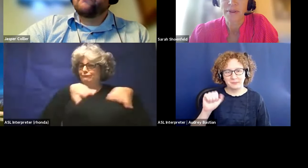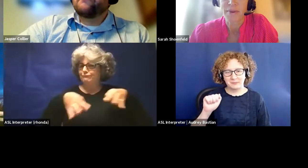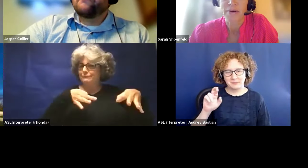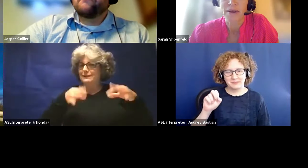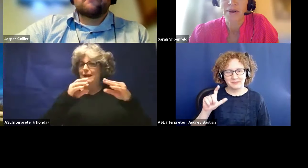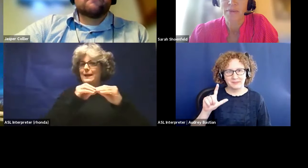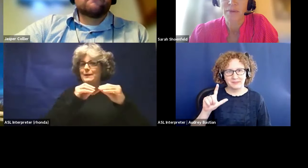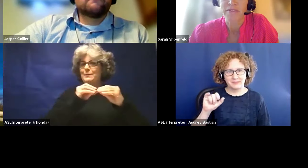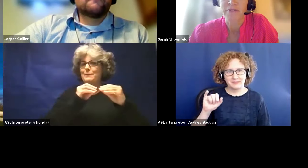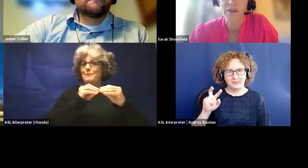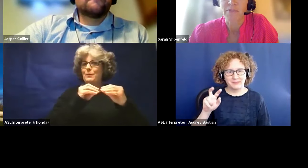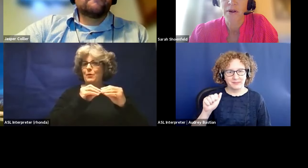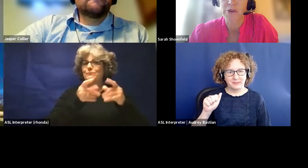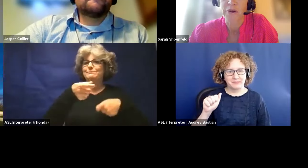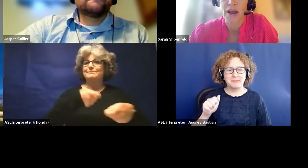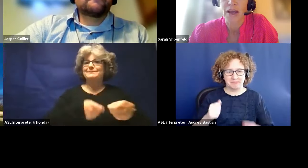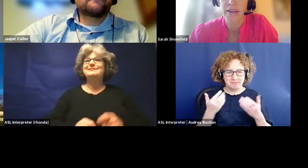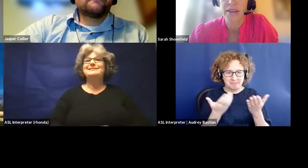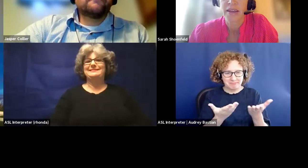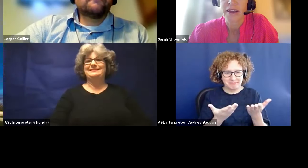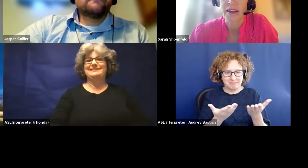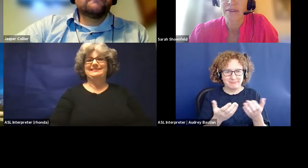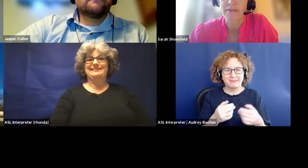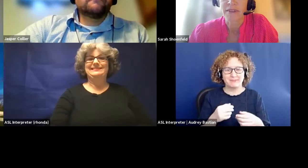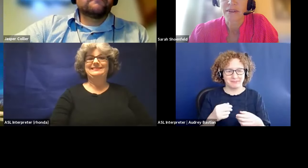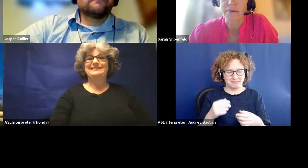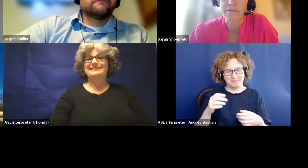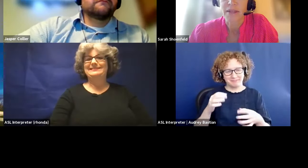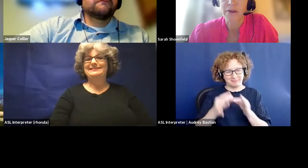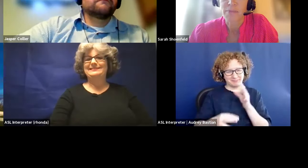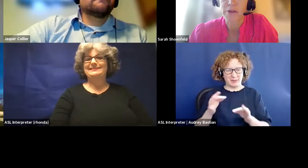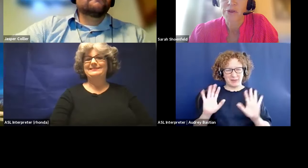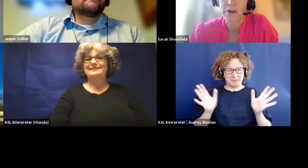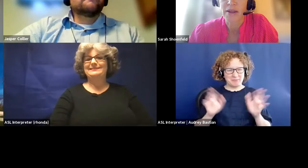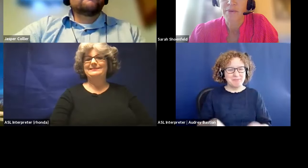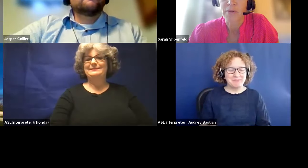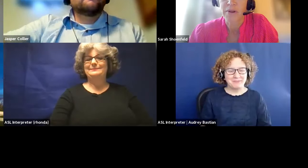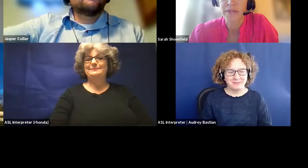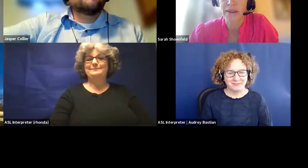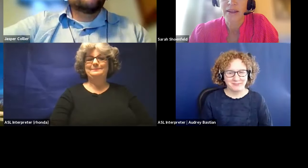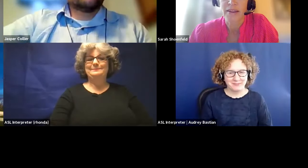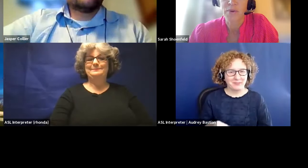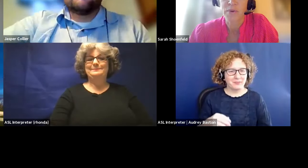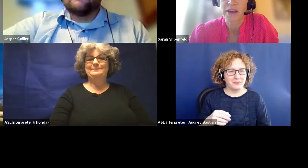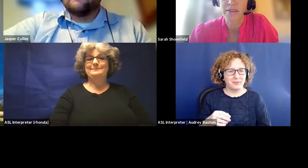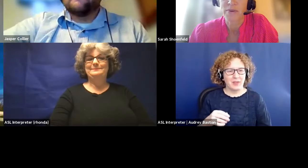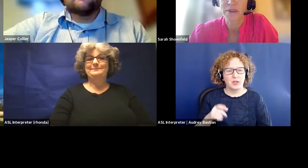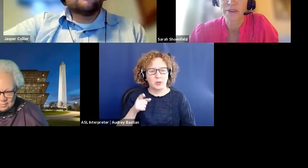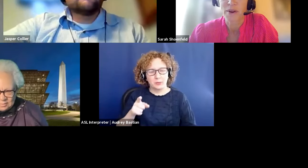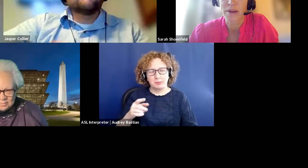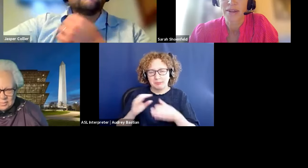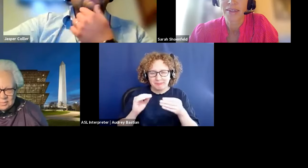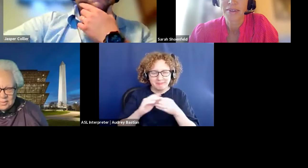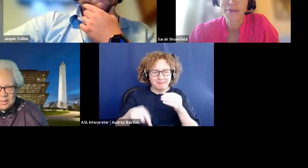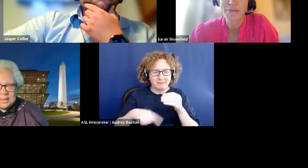us a little bit about her memories of Paul Junior High, you know, entering Paul Junior High in Brightwood and then attending Coolidge High School